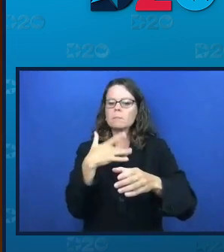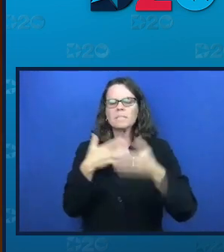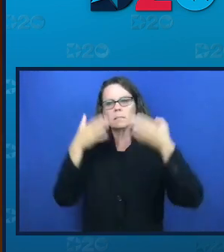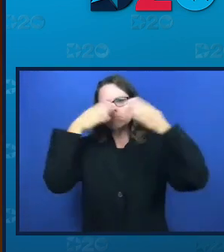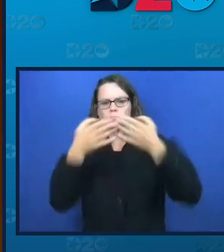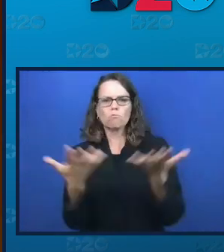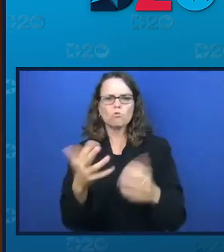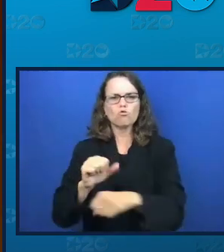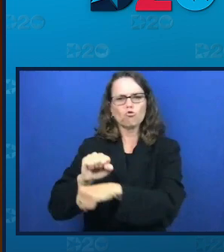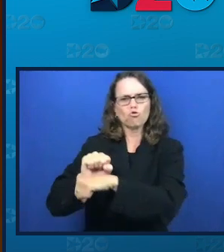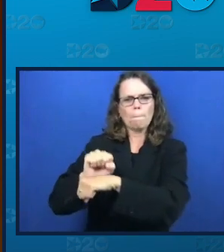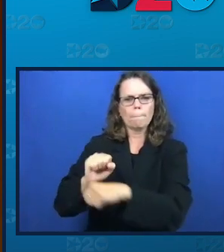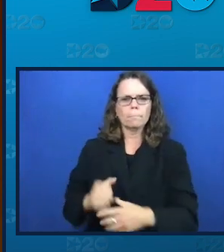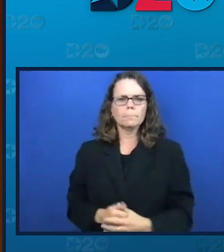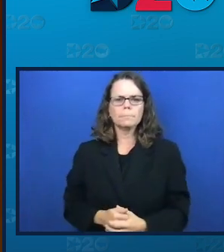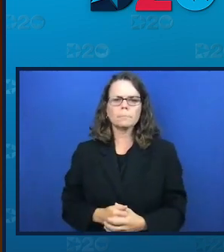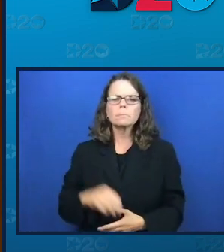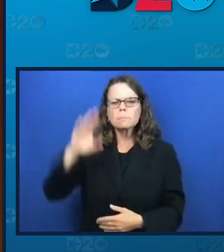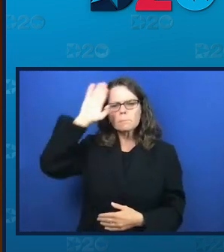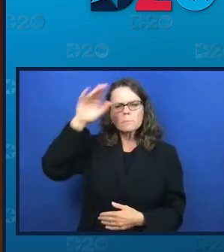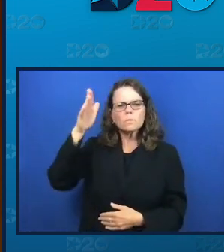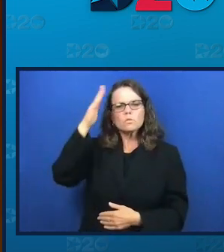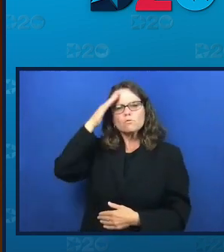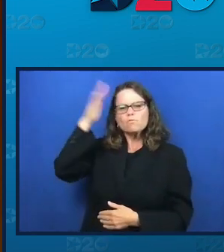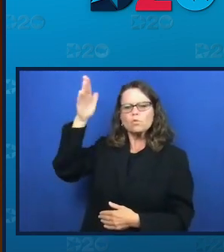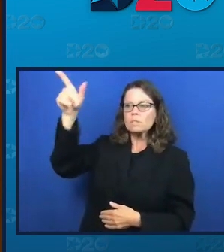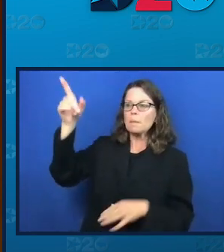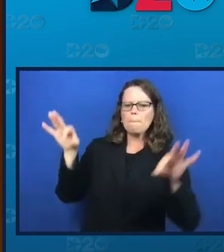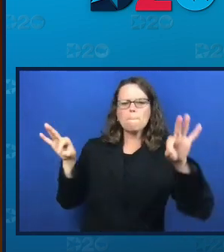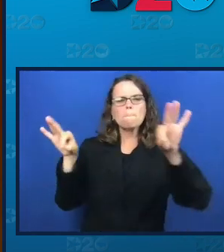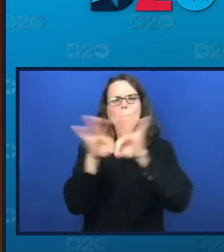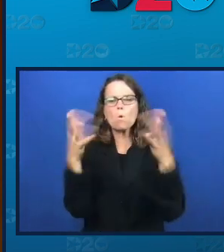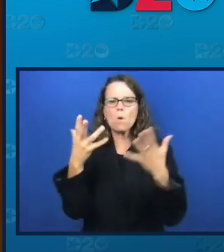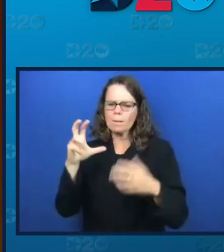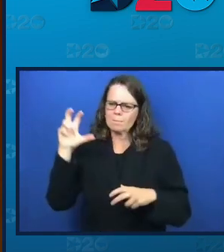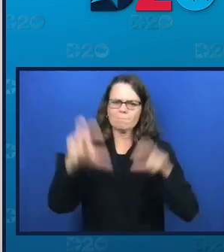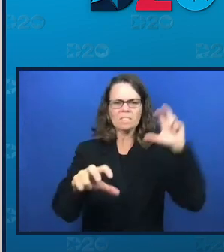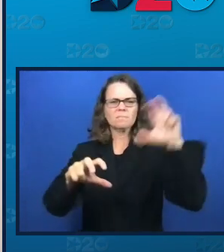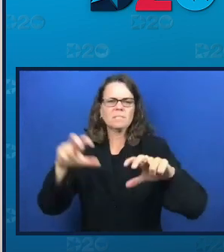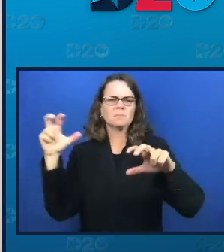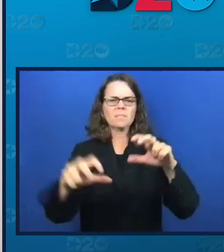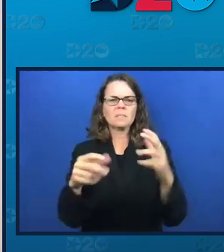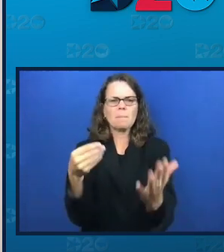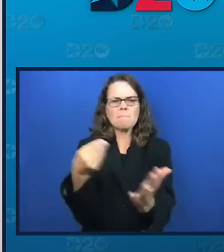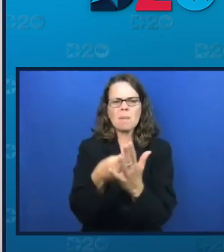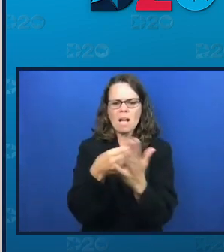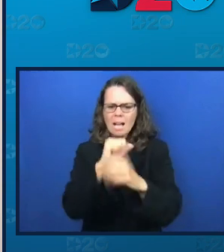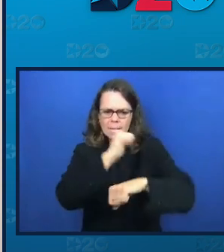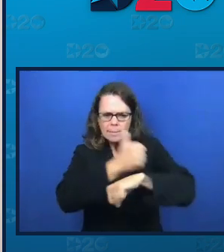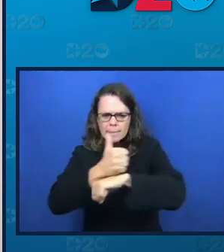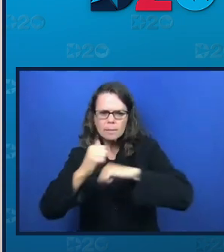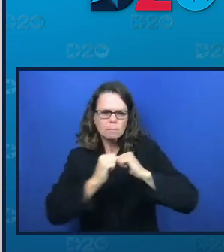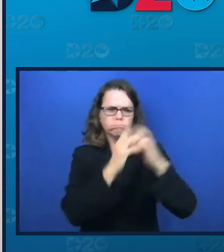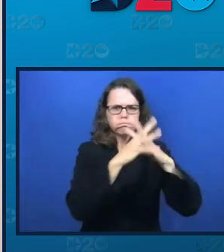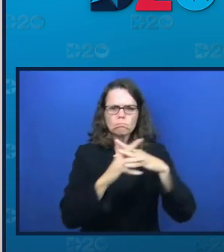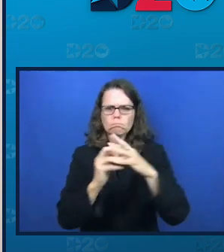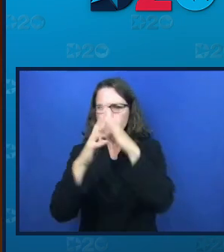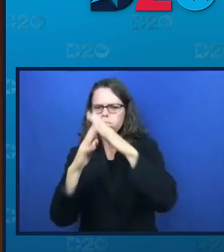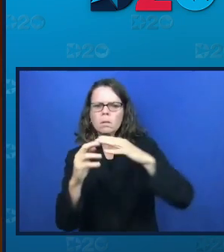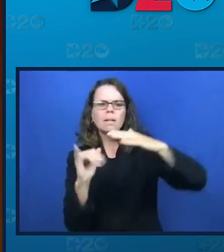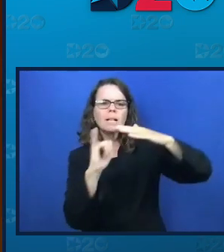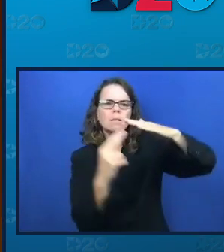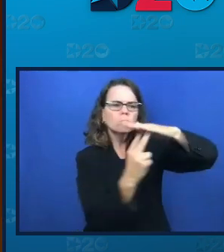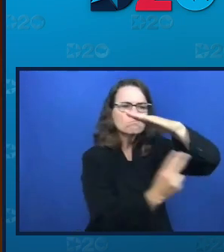in infrastructure, ports, bridges, highways, making sure that we have access to do things that really make a